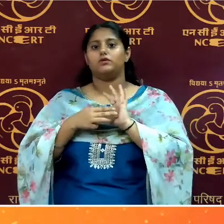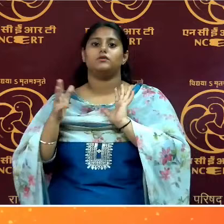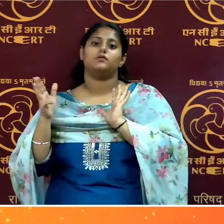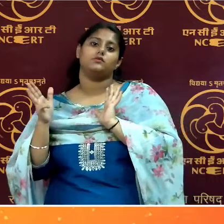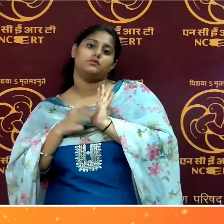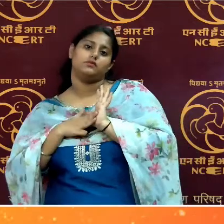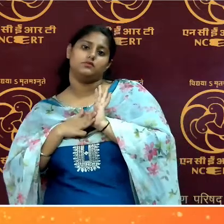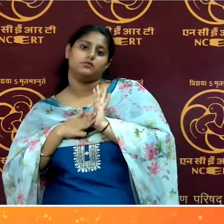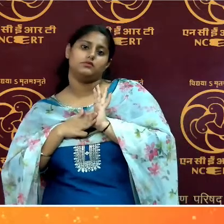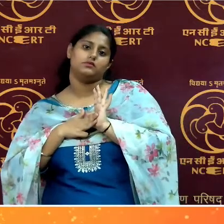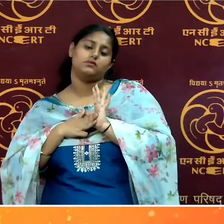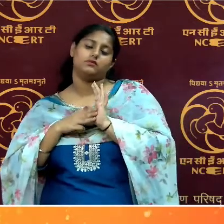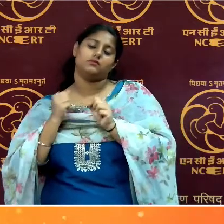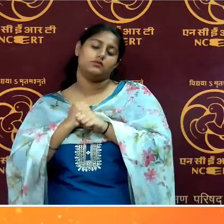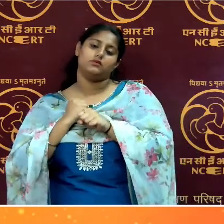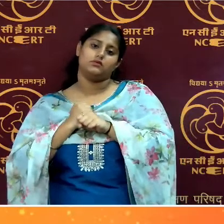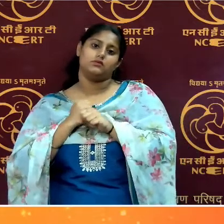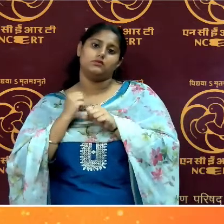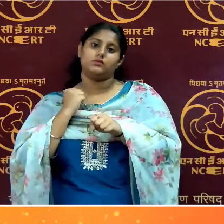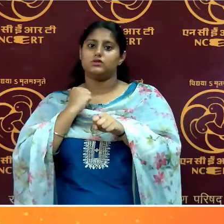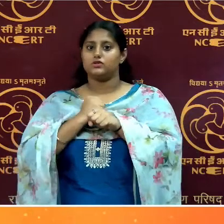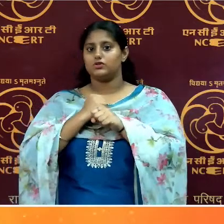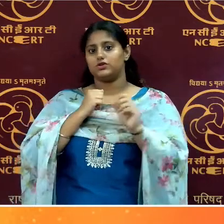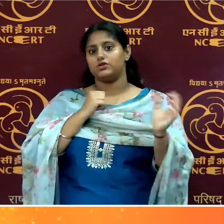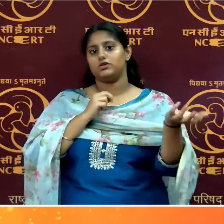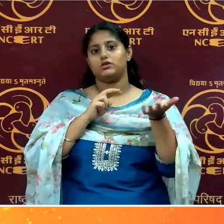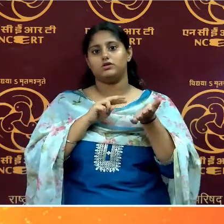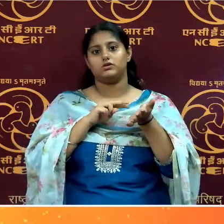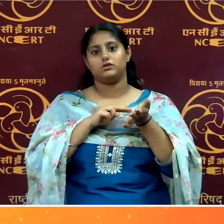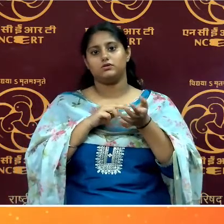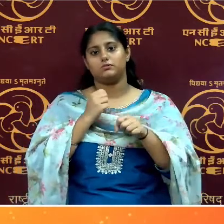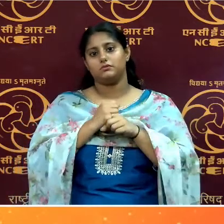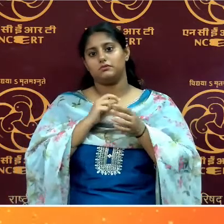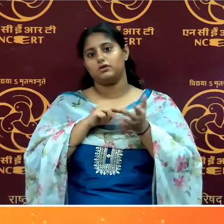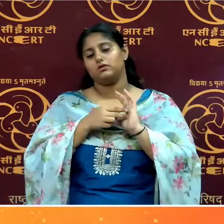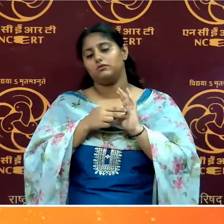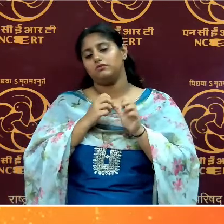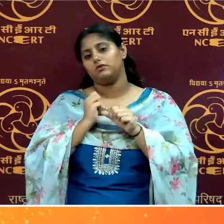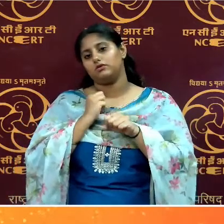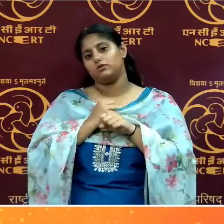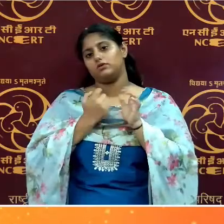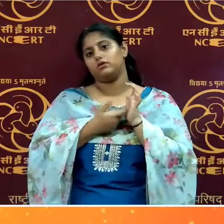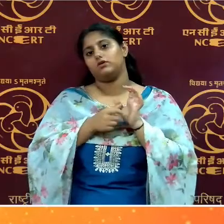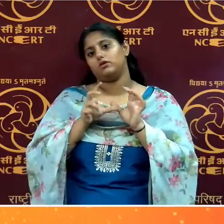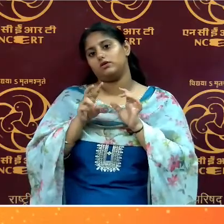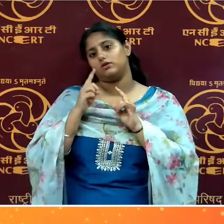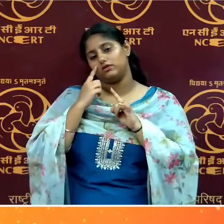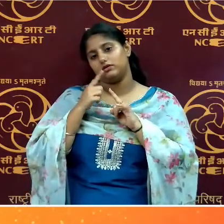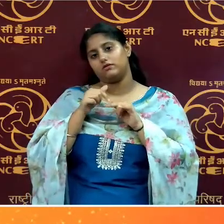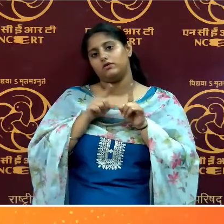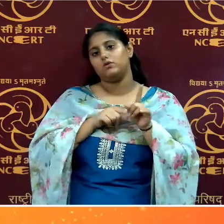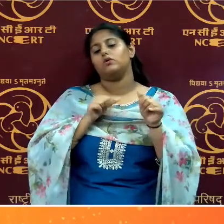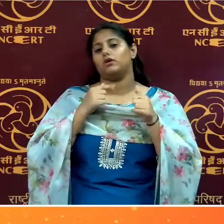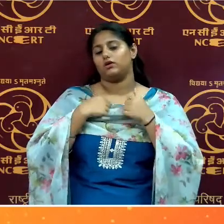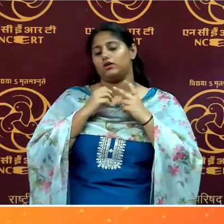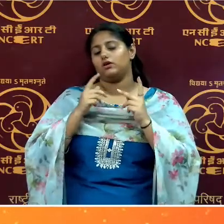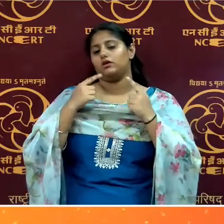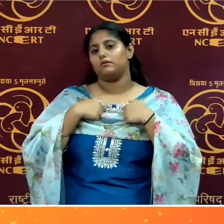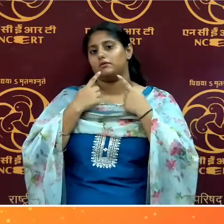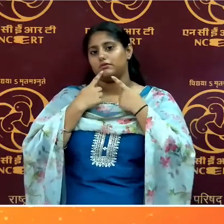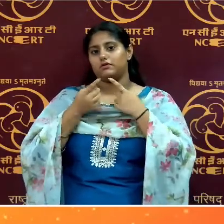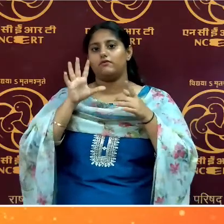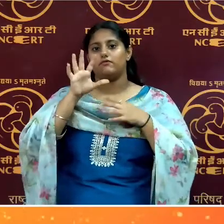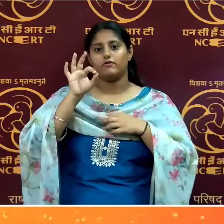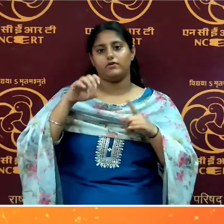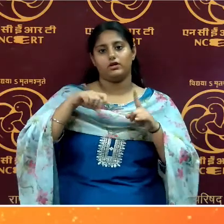M refers to the mass and G is the gravity. Okay, so my weight, let's say if it's 50